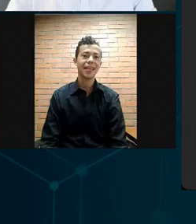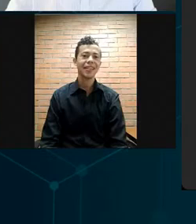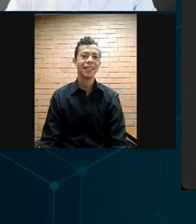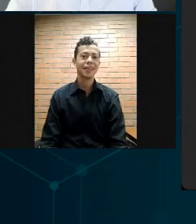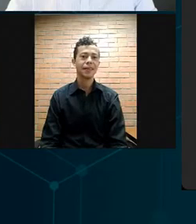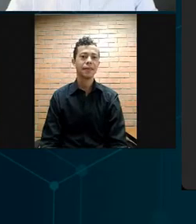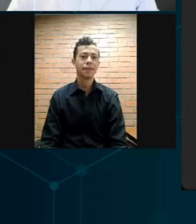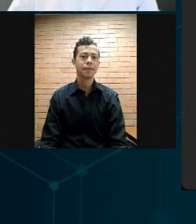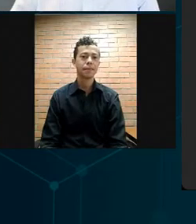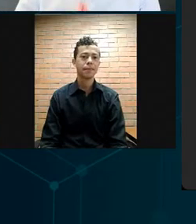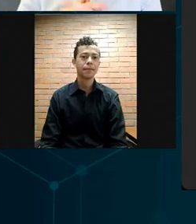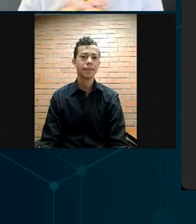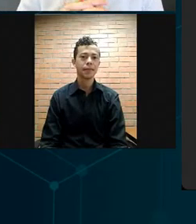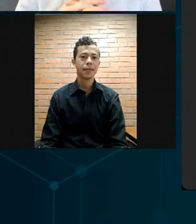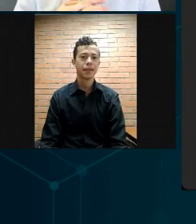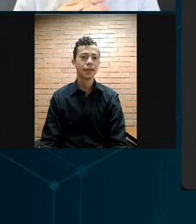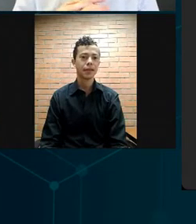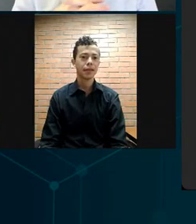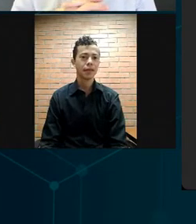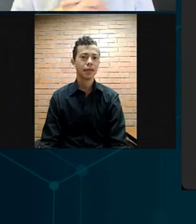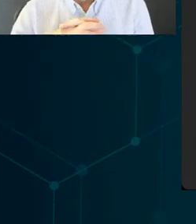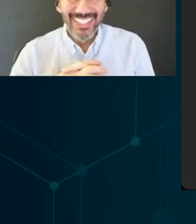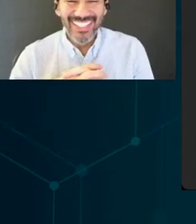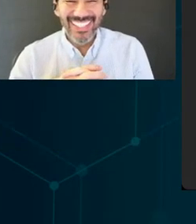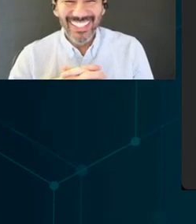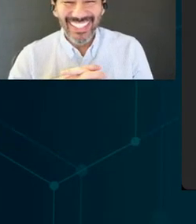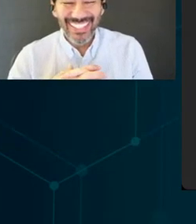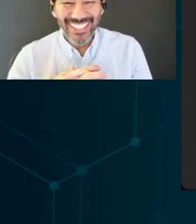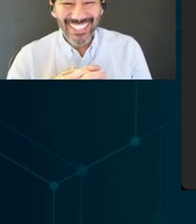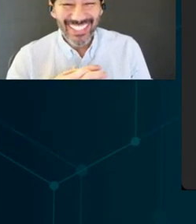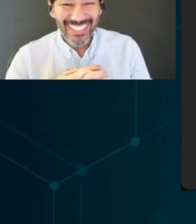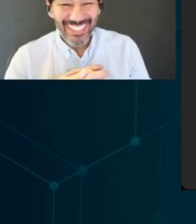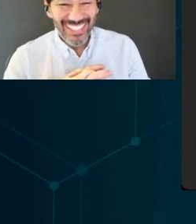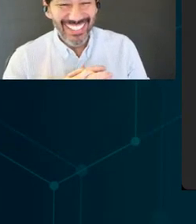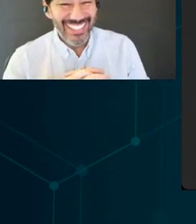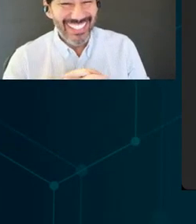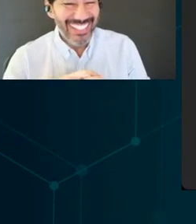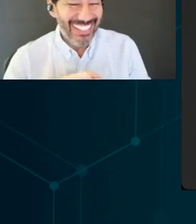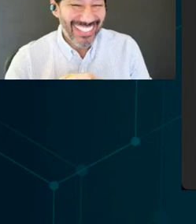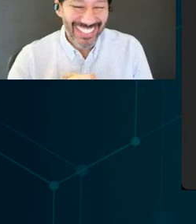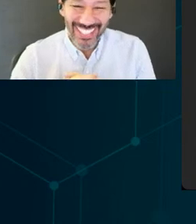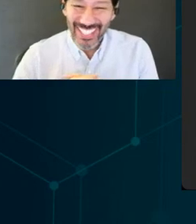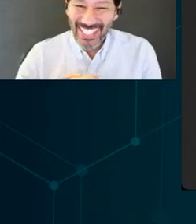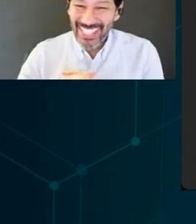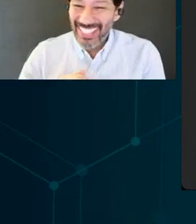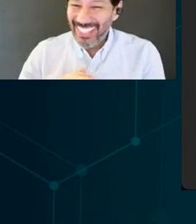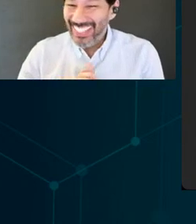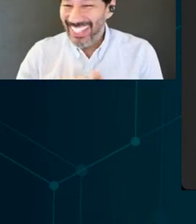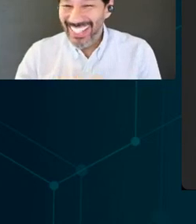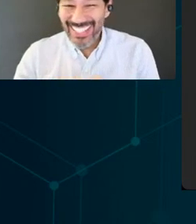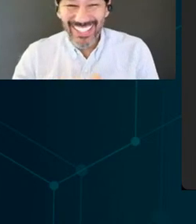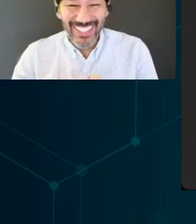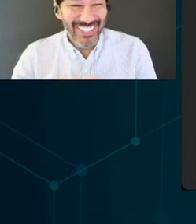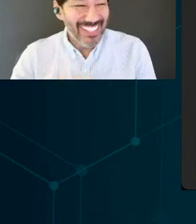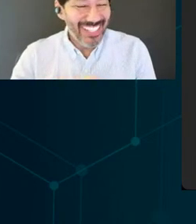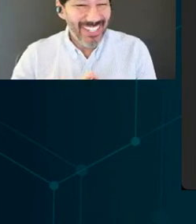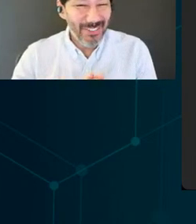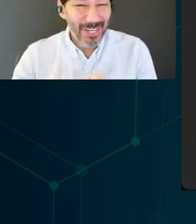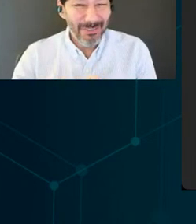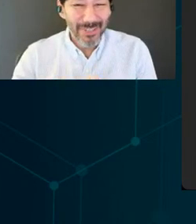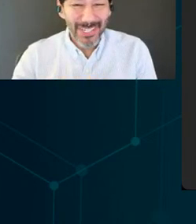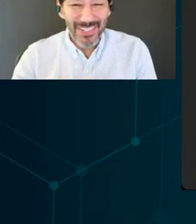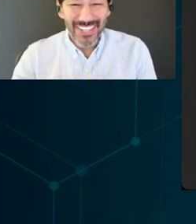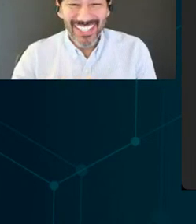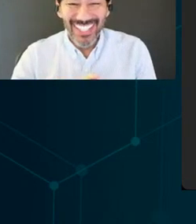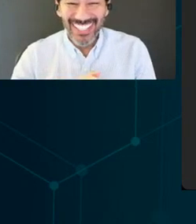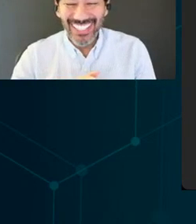you hear me? Yes, I can. Okay, excellent. Okay, let's go with this. Okay. Yeah, so